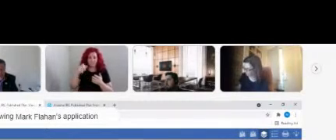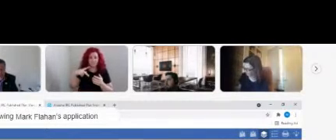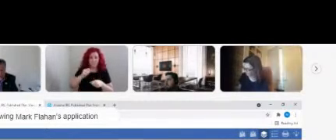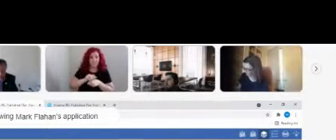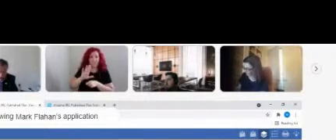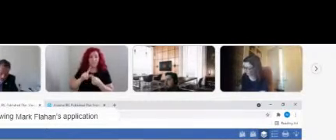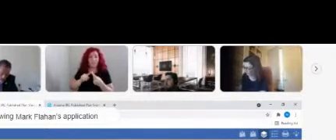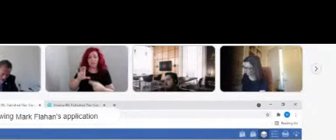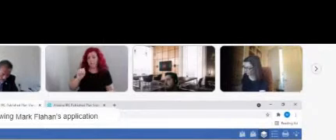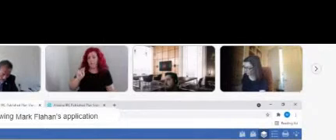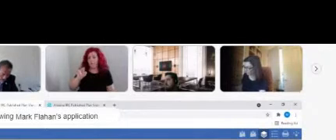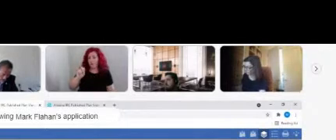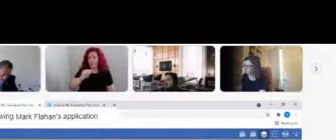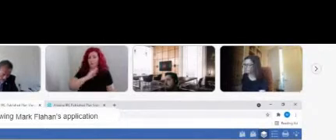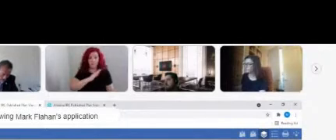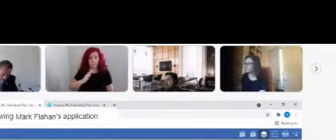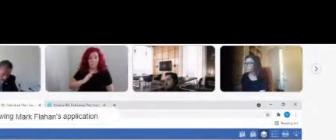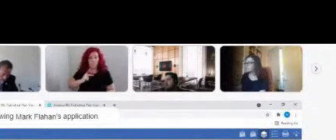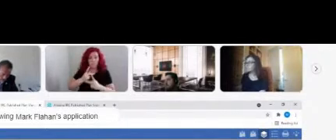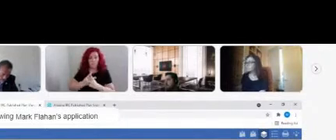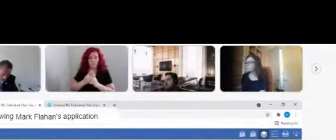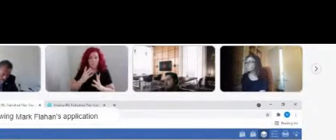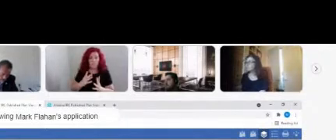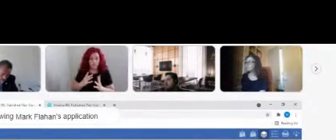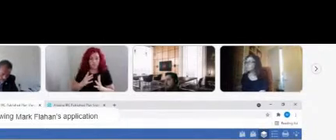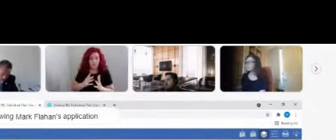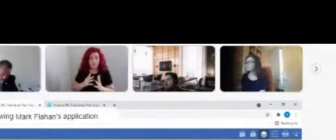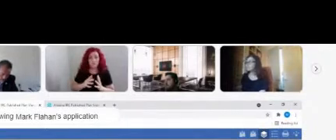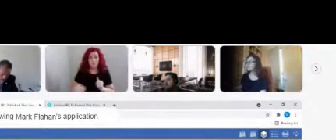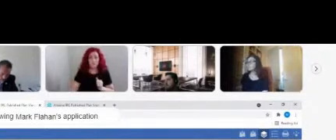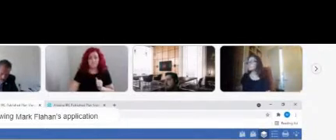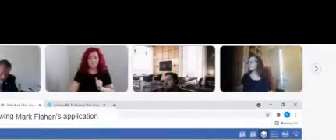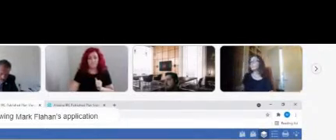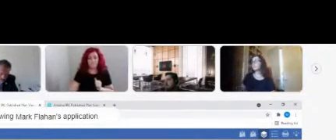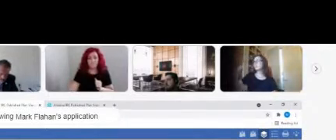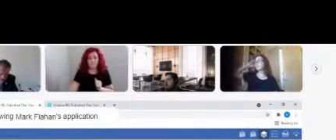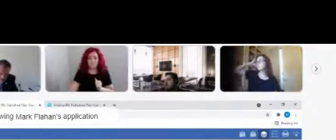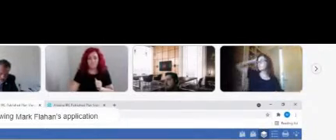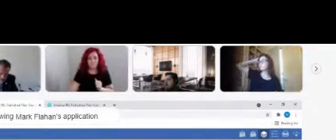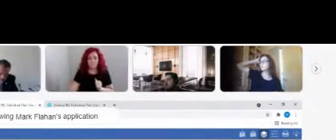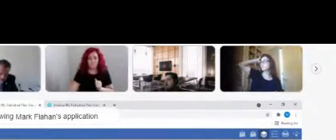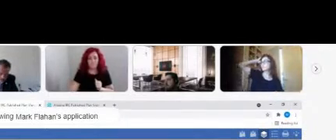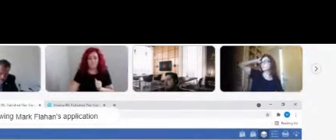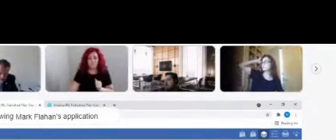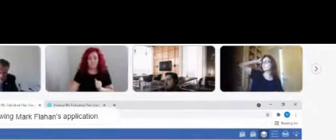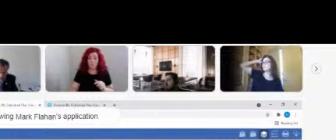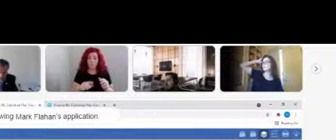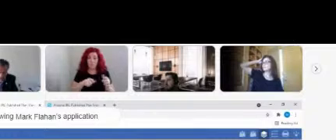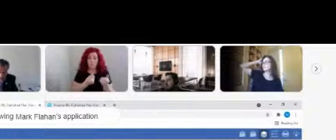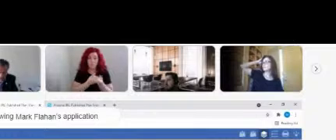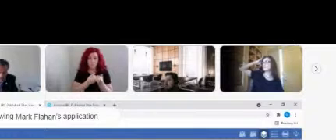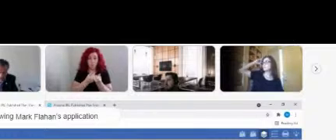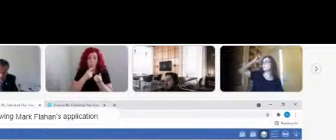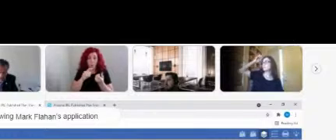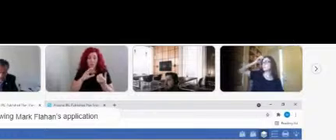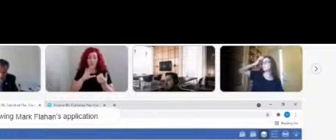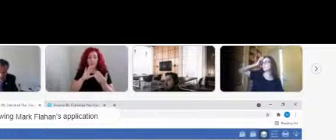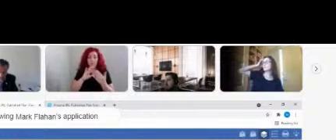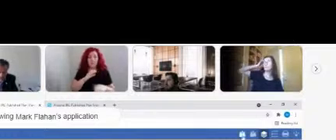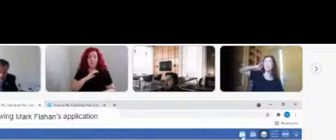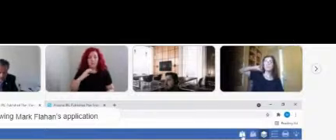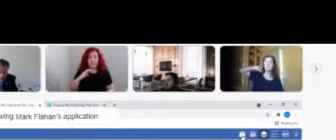coconino county board of supervisors which is unanimously unanimously supported by city councils of flagstaff and